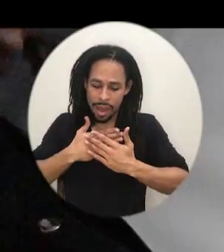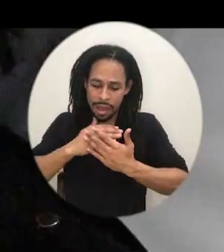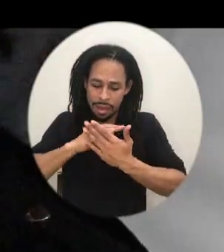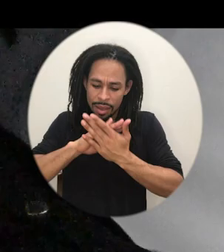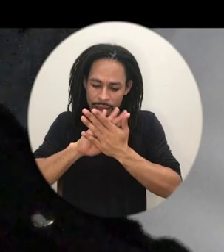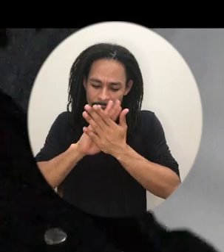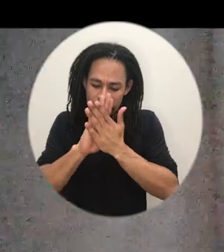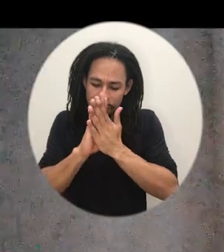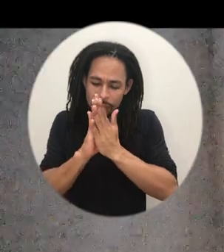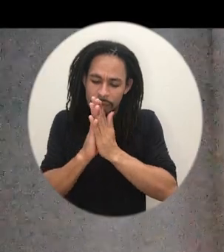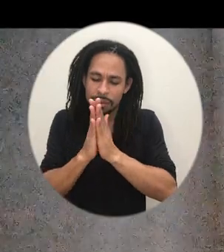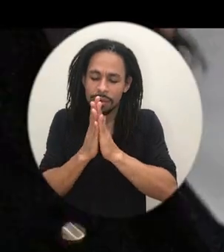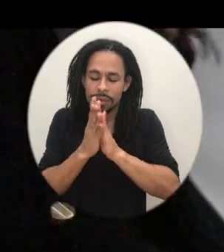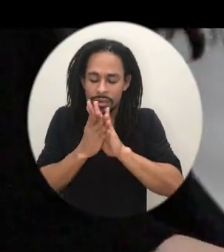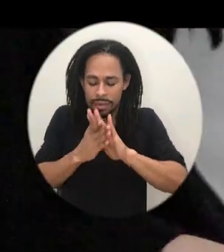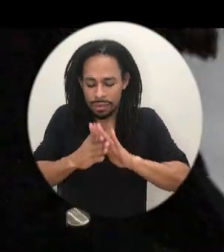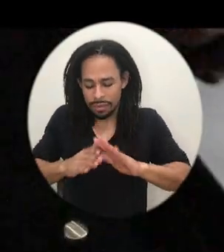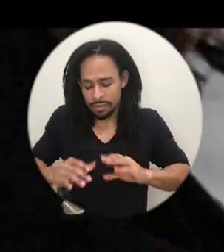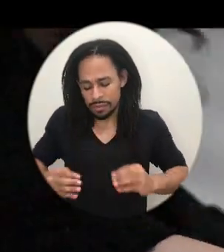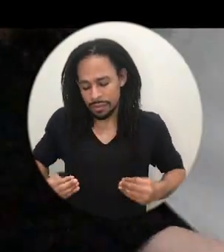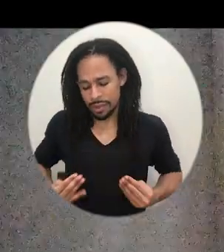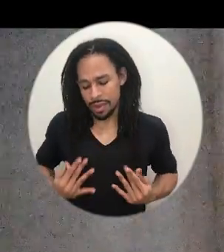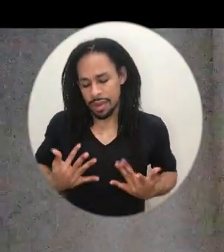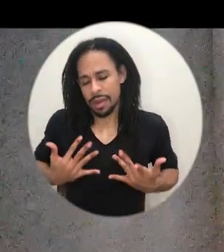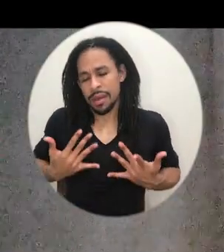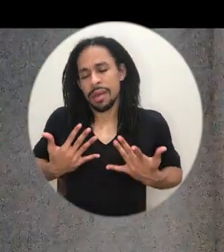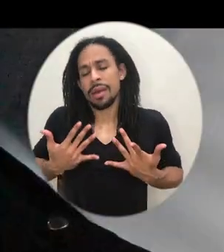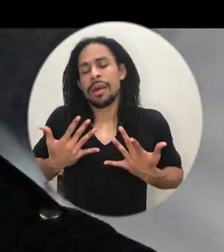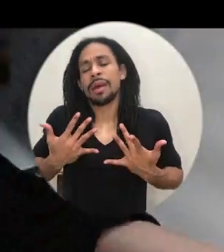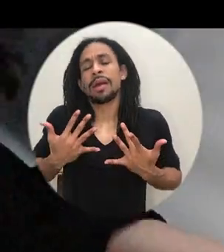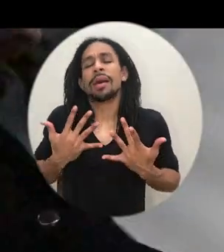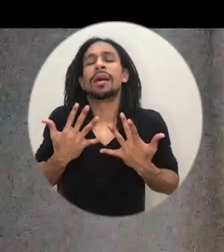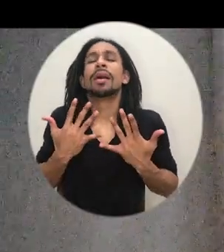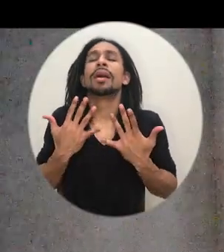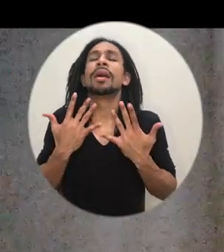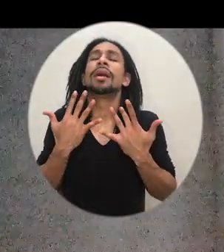my bare feet trailing on the smooth gray floor.